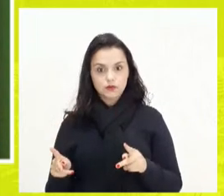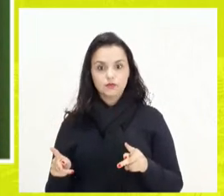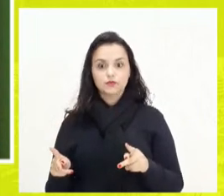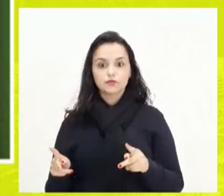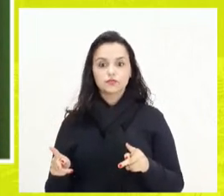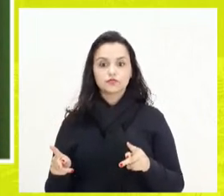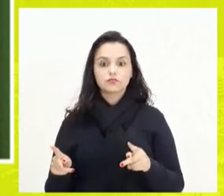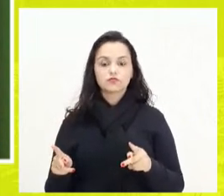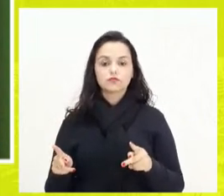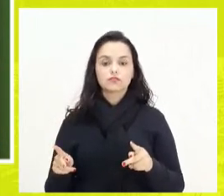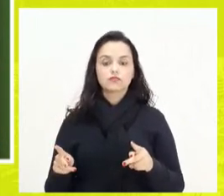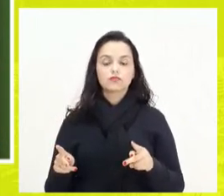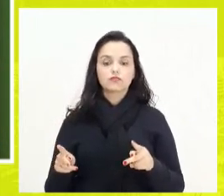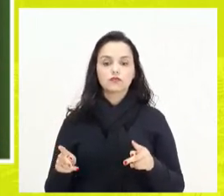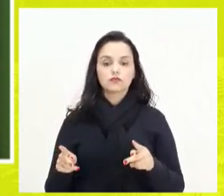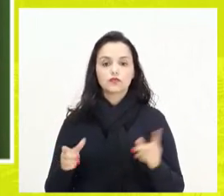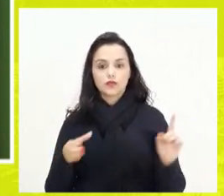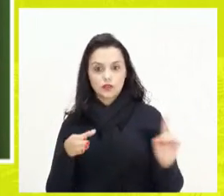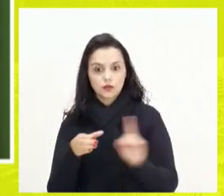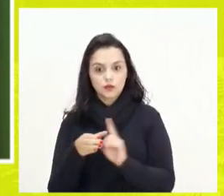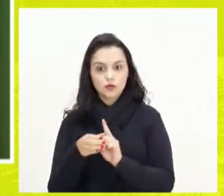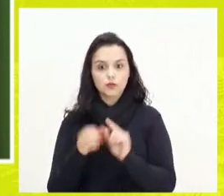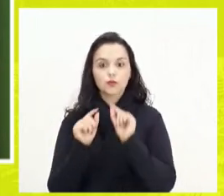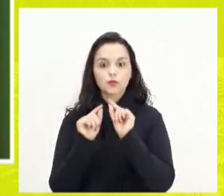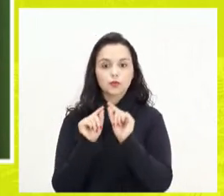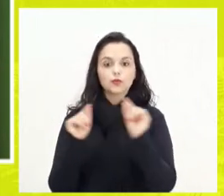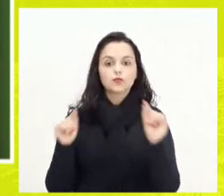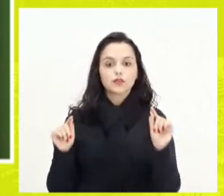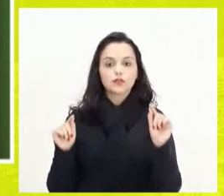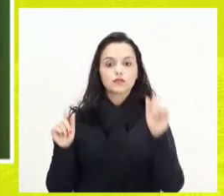sector such as in journalism and so on